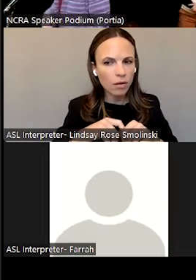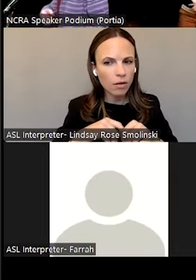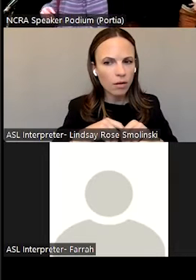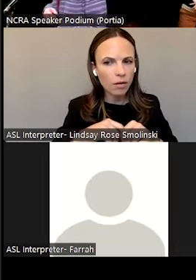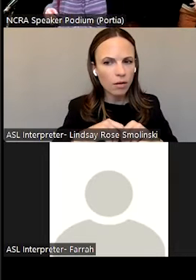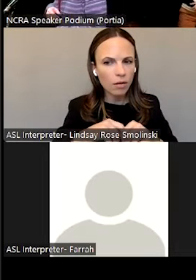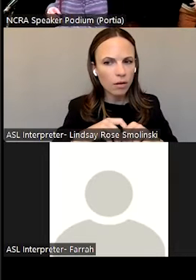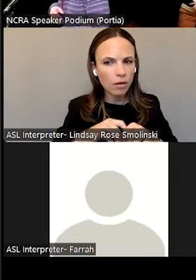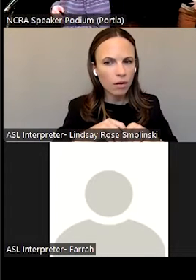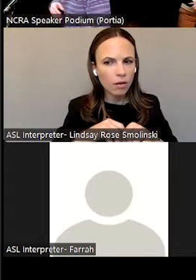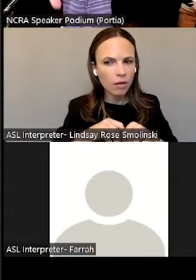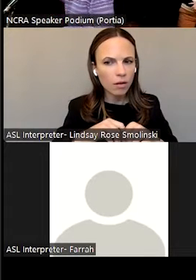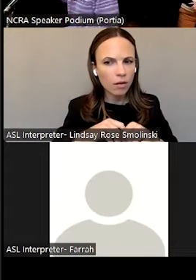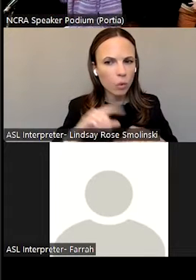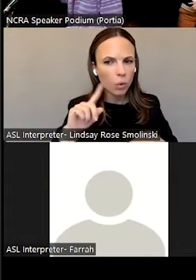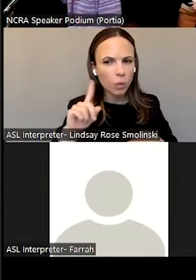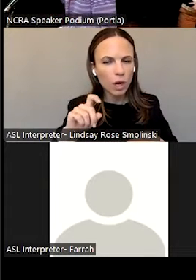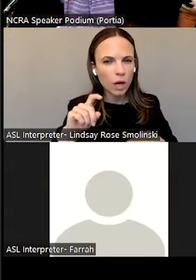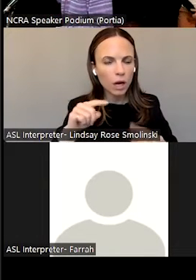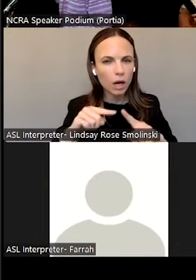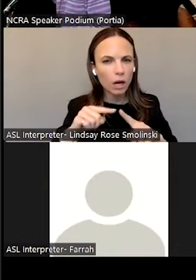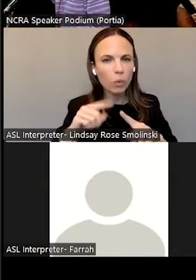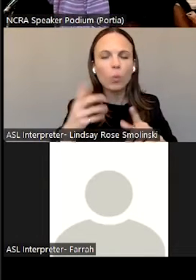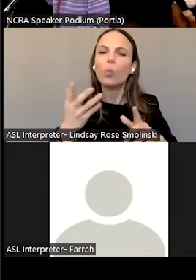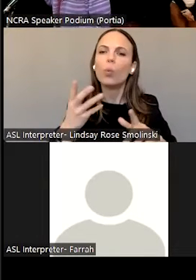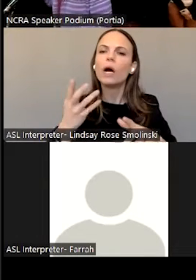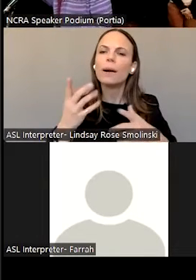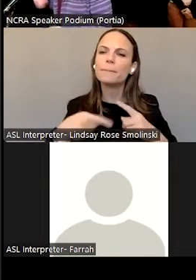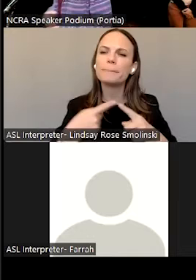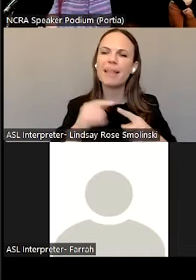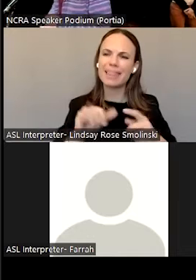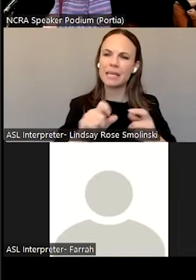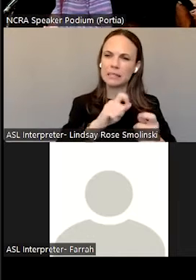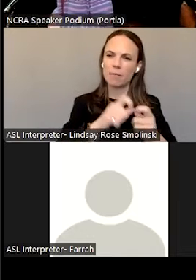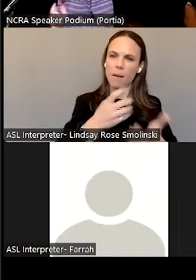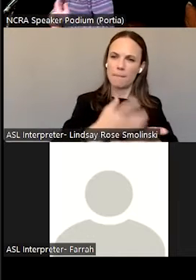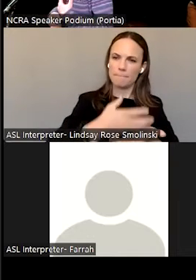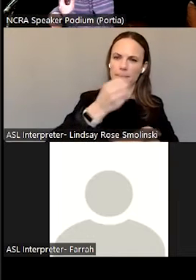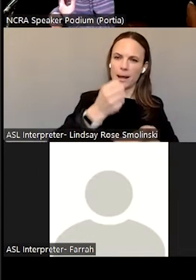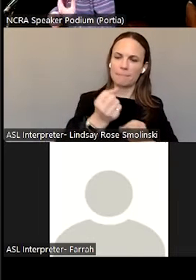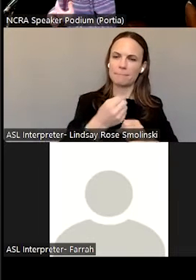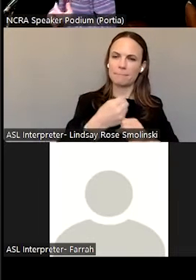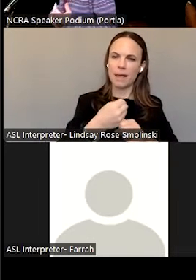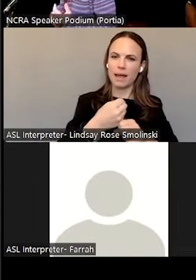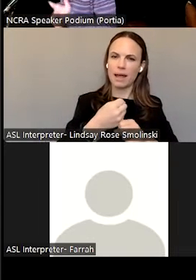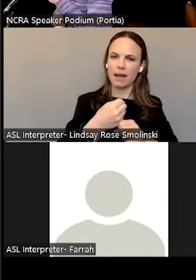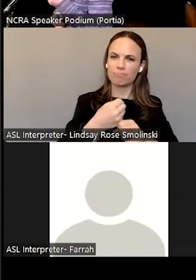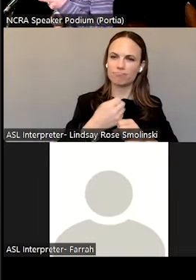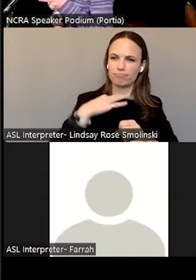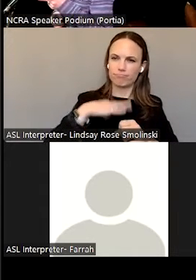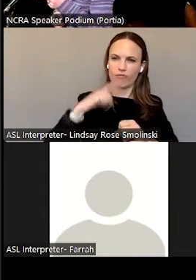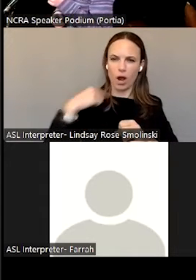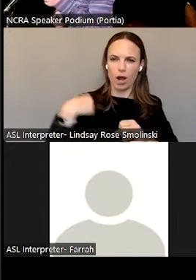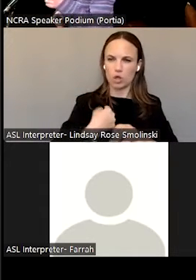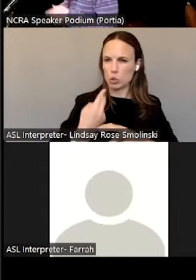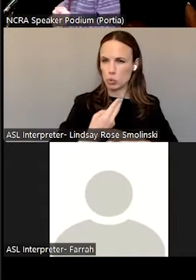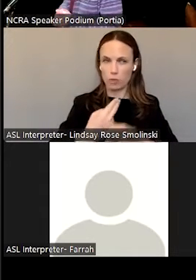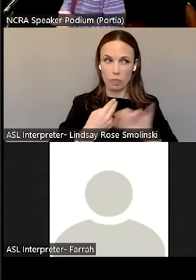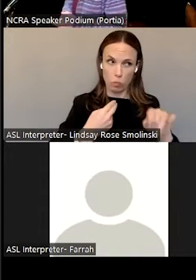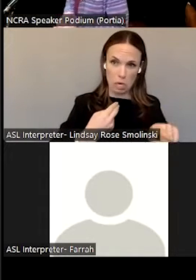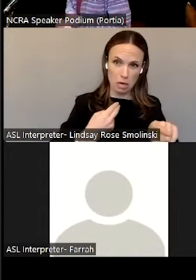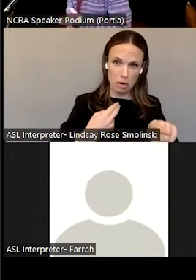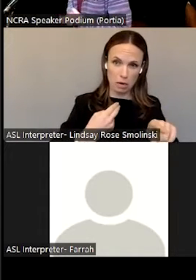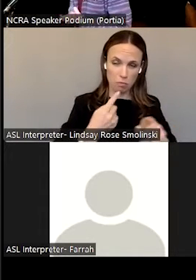The question is what is it about these particular bottles that makes them useful for us, if I understand correctly?